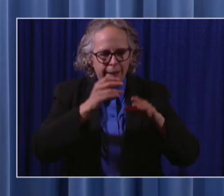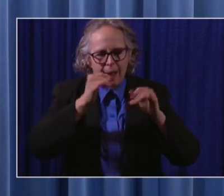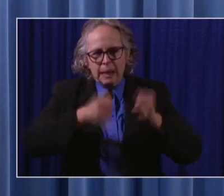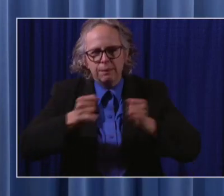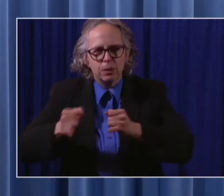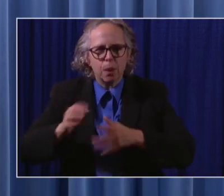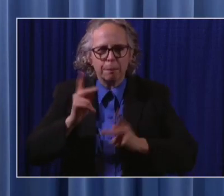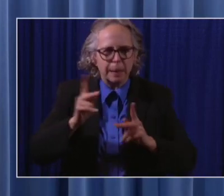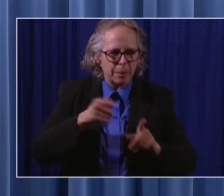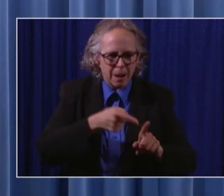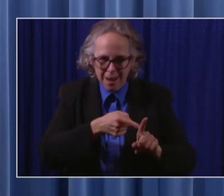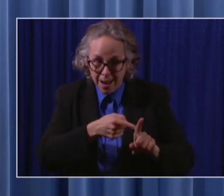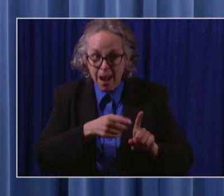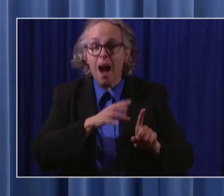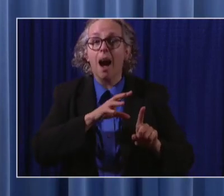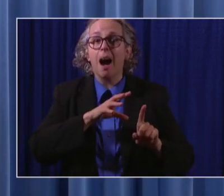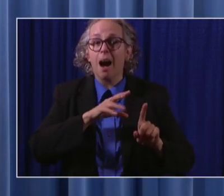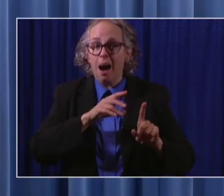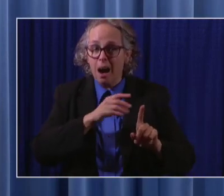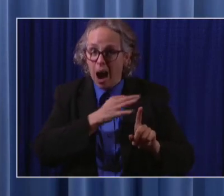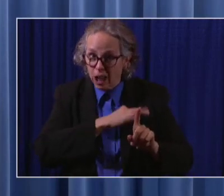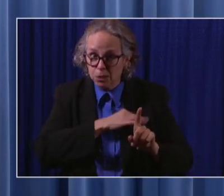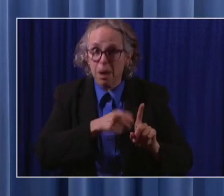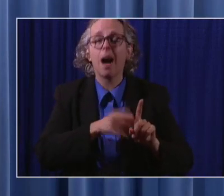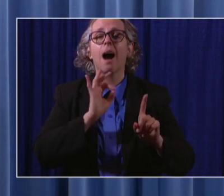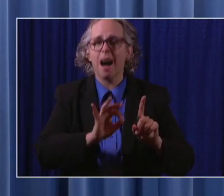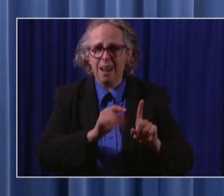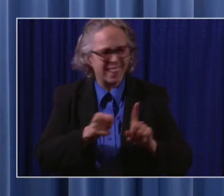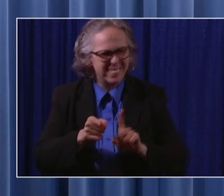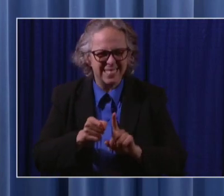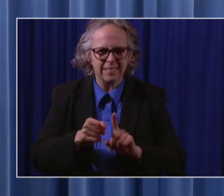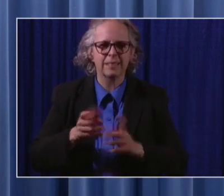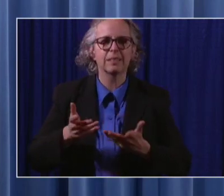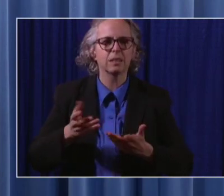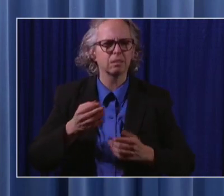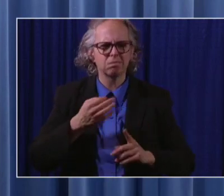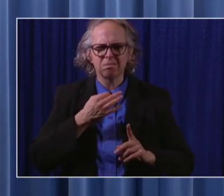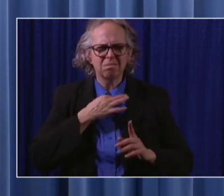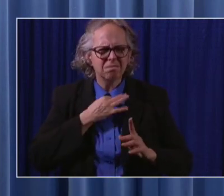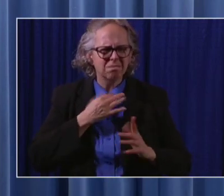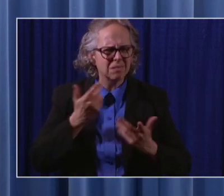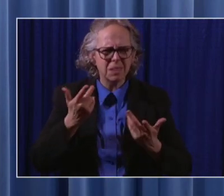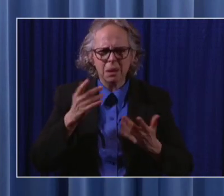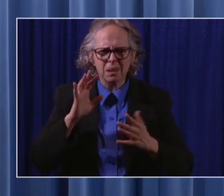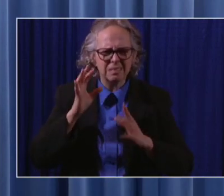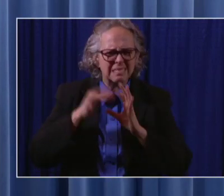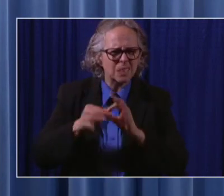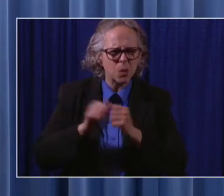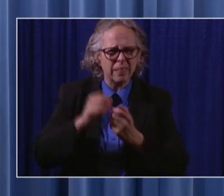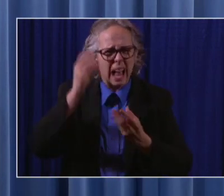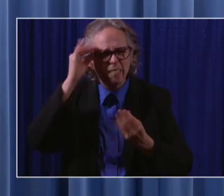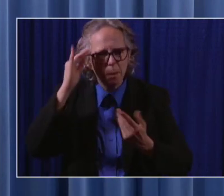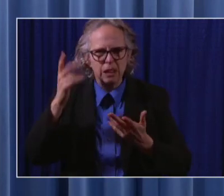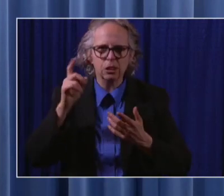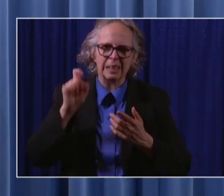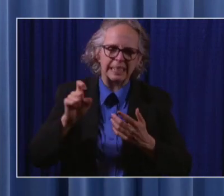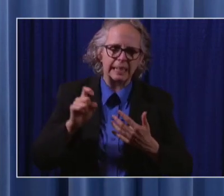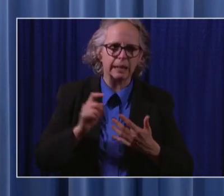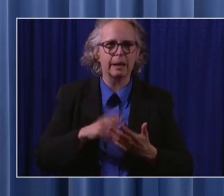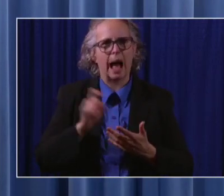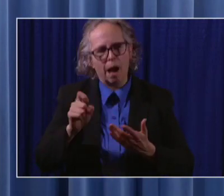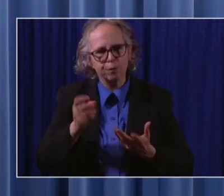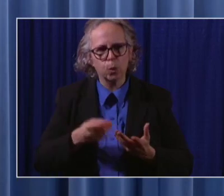this, if they have a particular question or particular information and stuff that they've got to run down, then that has to be run